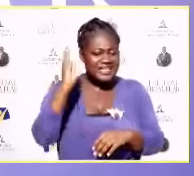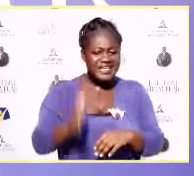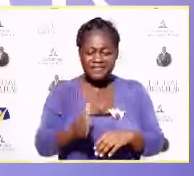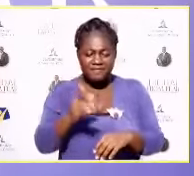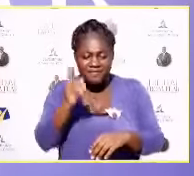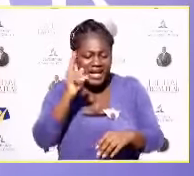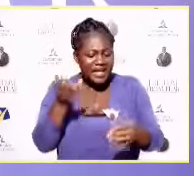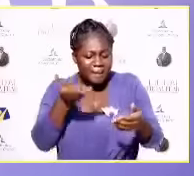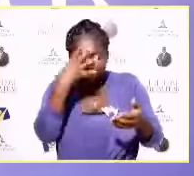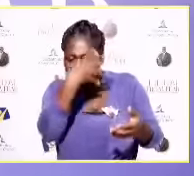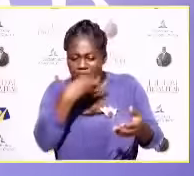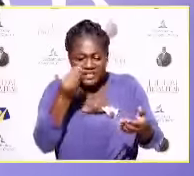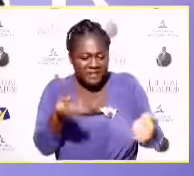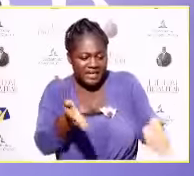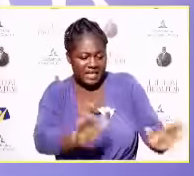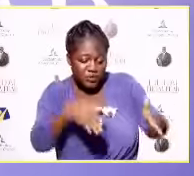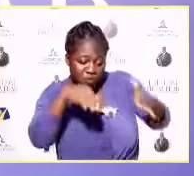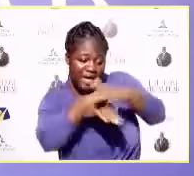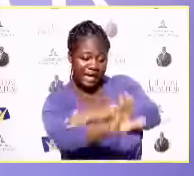graveyard.